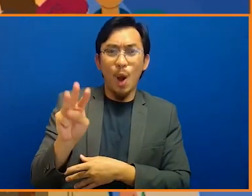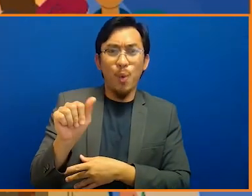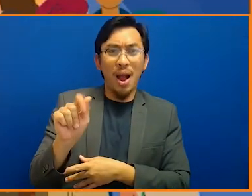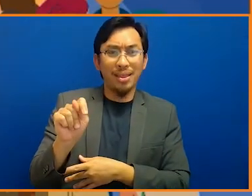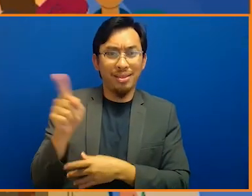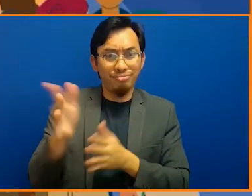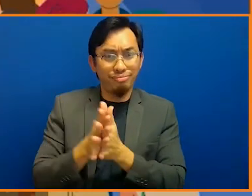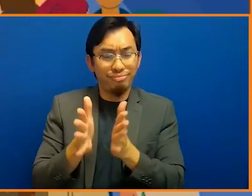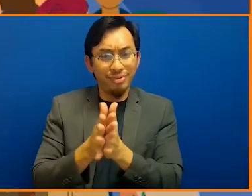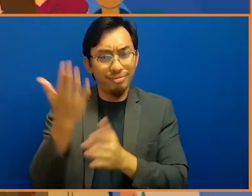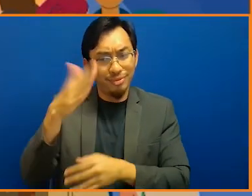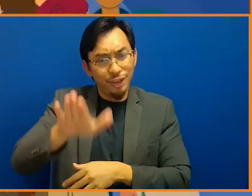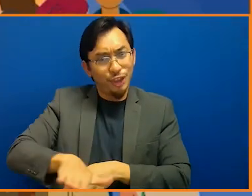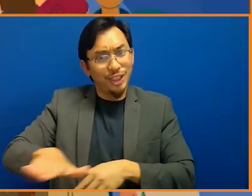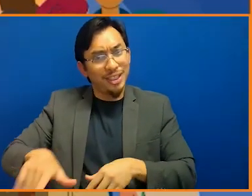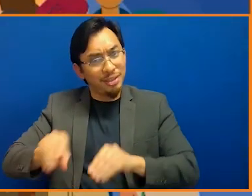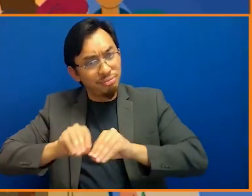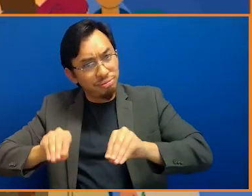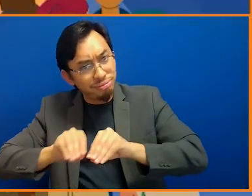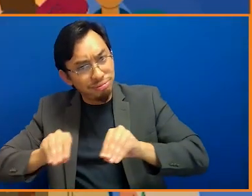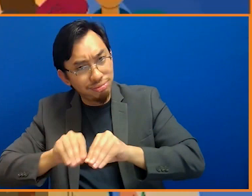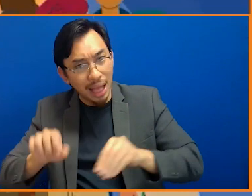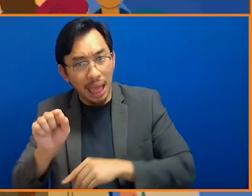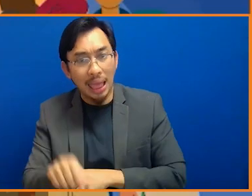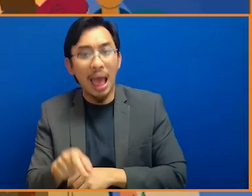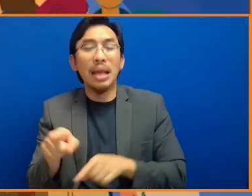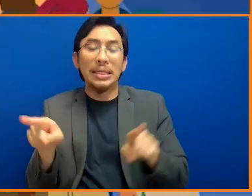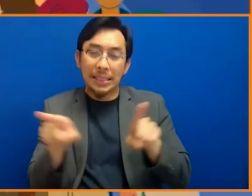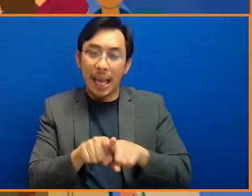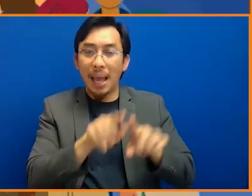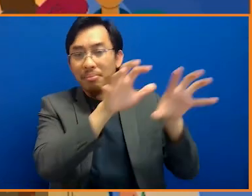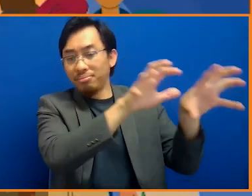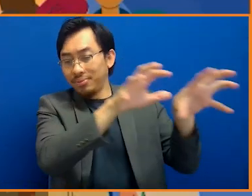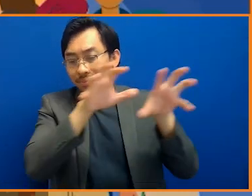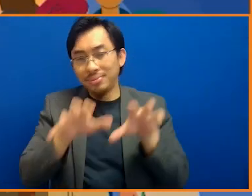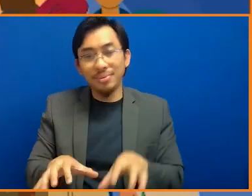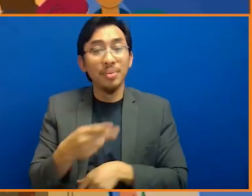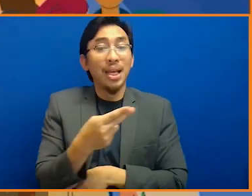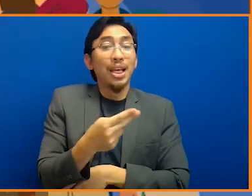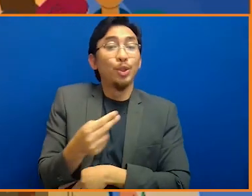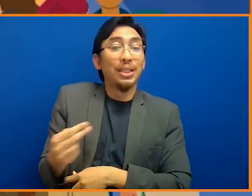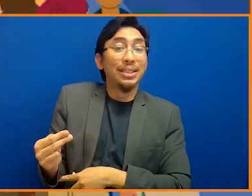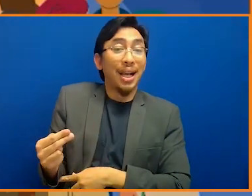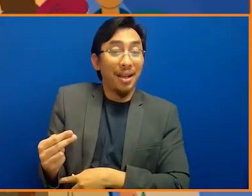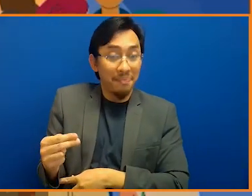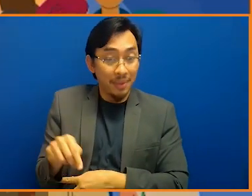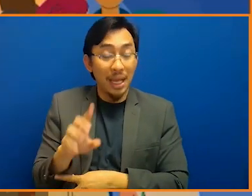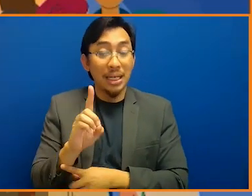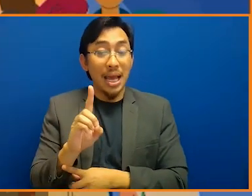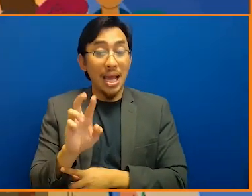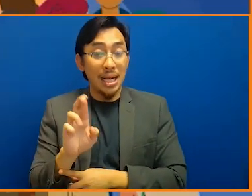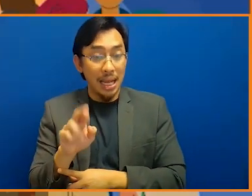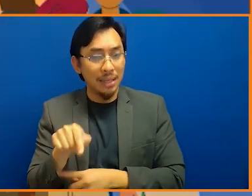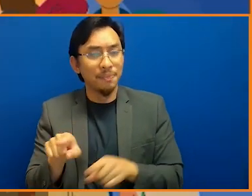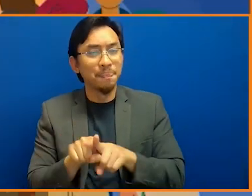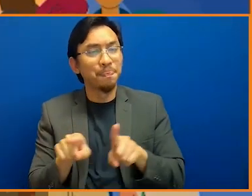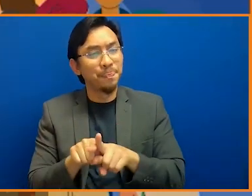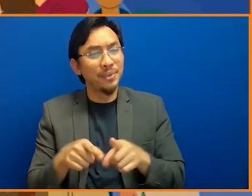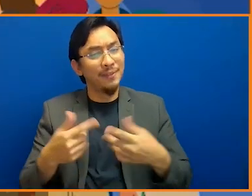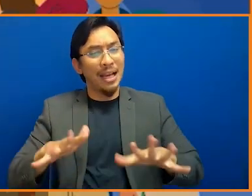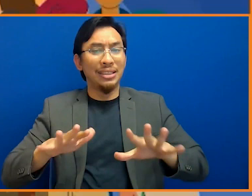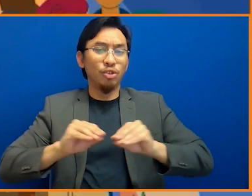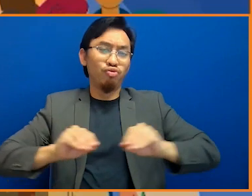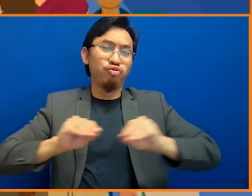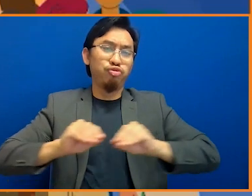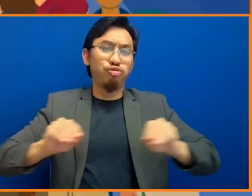DRR since he was little, so that we can also actually apply the same thing in Indonesia, so that DRR is actually something